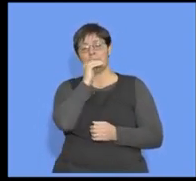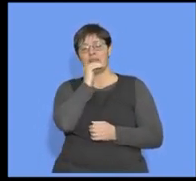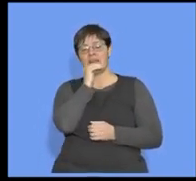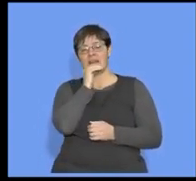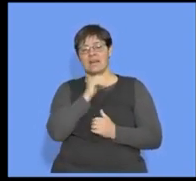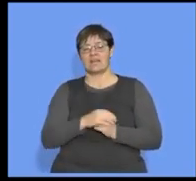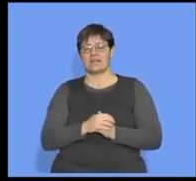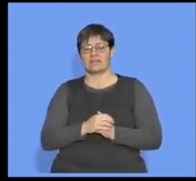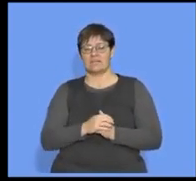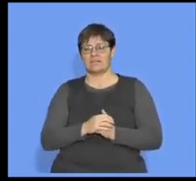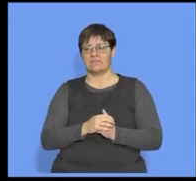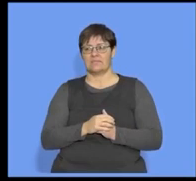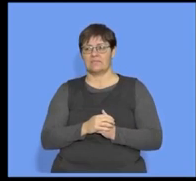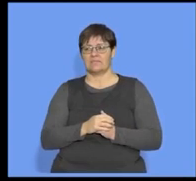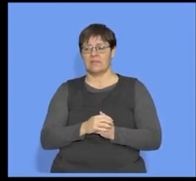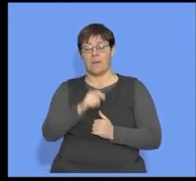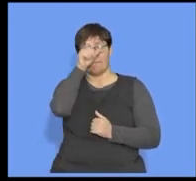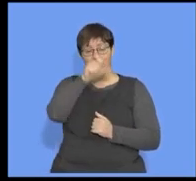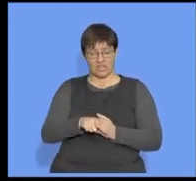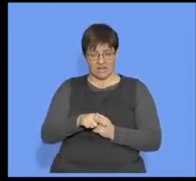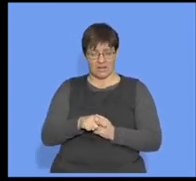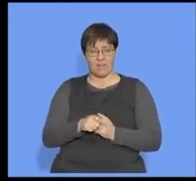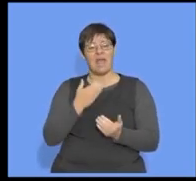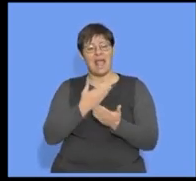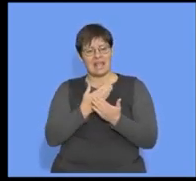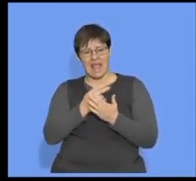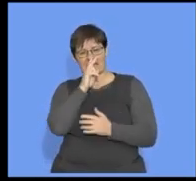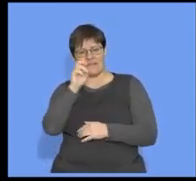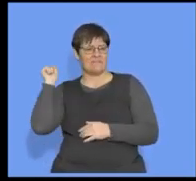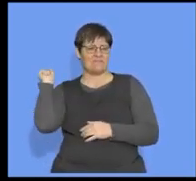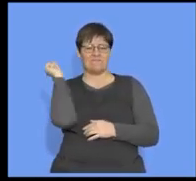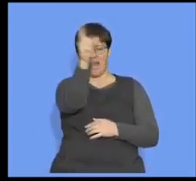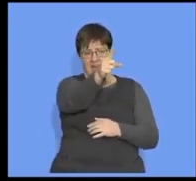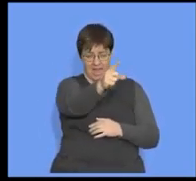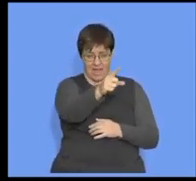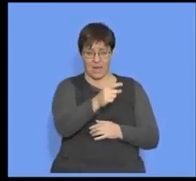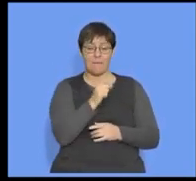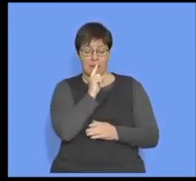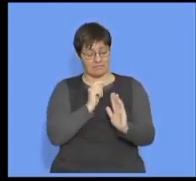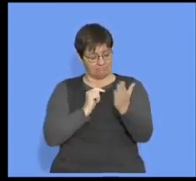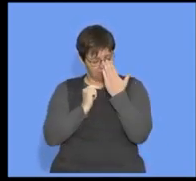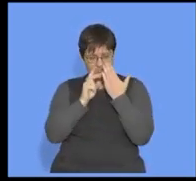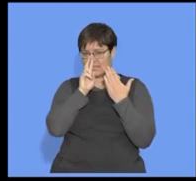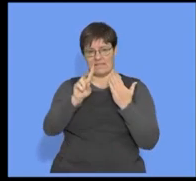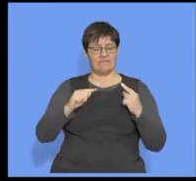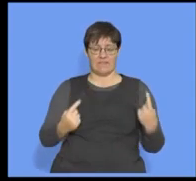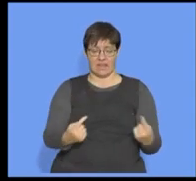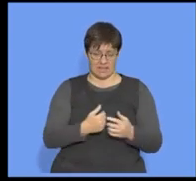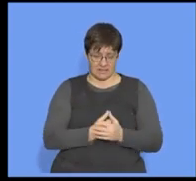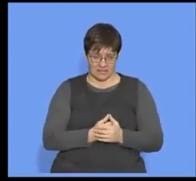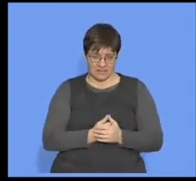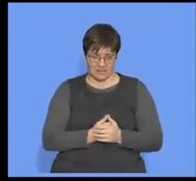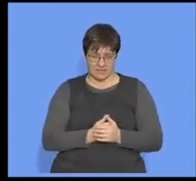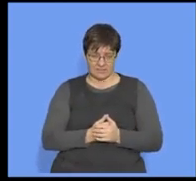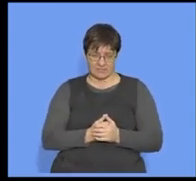talk to long-sightedness, it occurs when a person has the ability to see distance